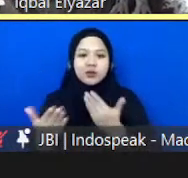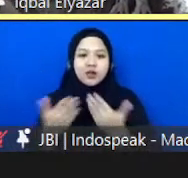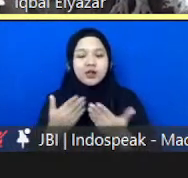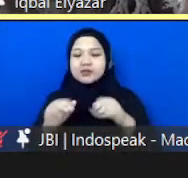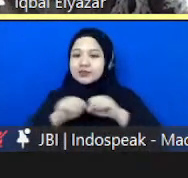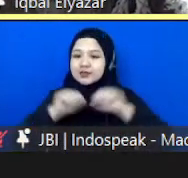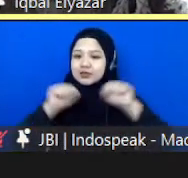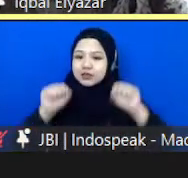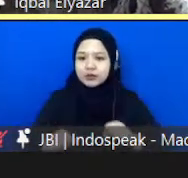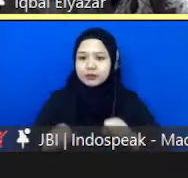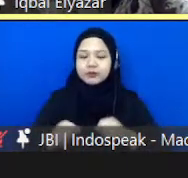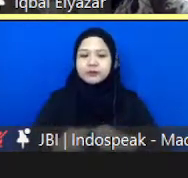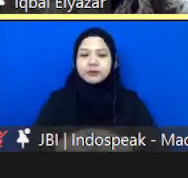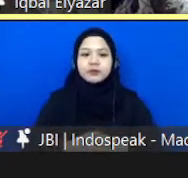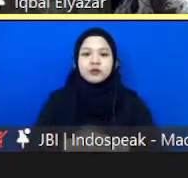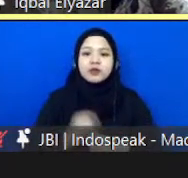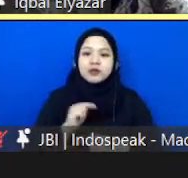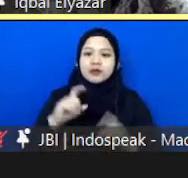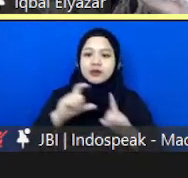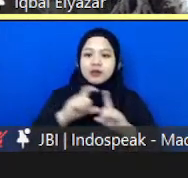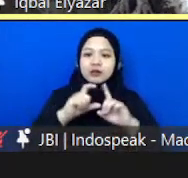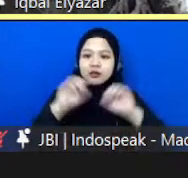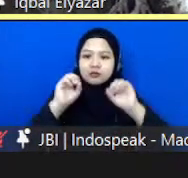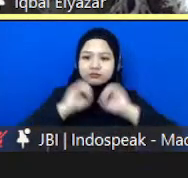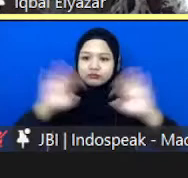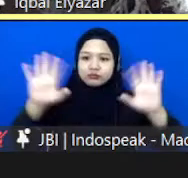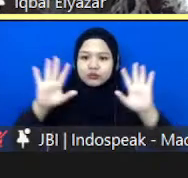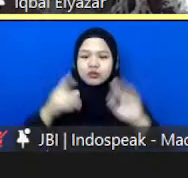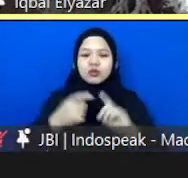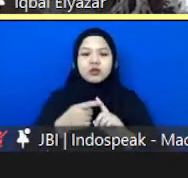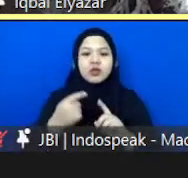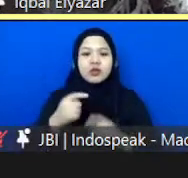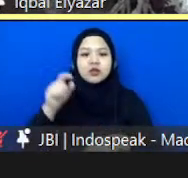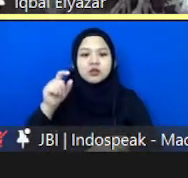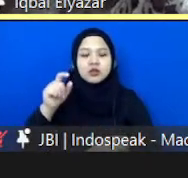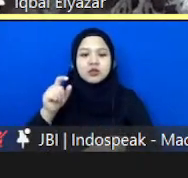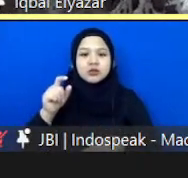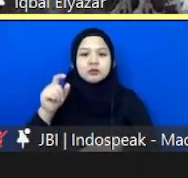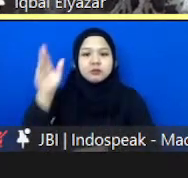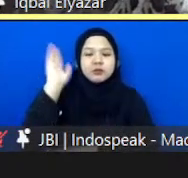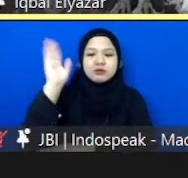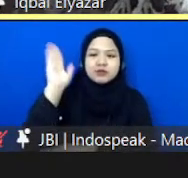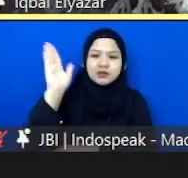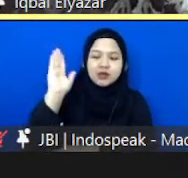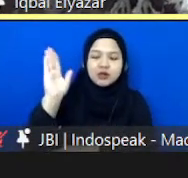be released by the spokespersons of the COVID-19.